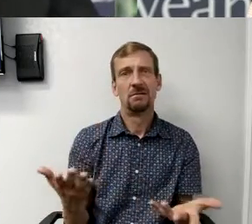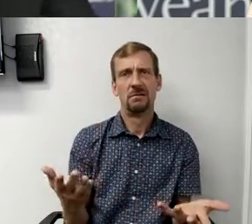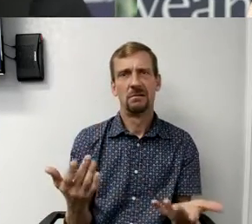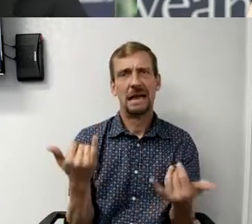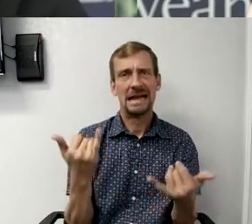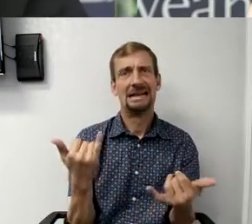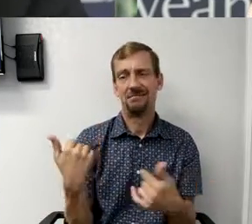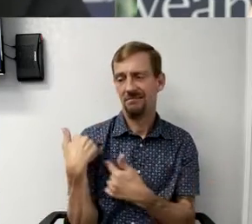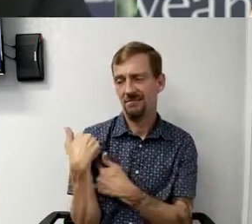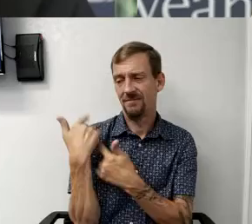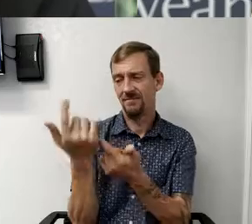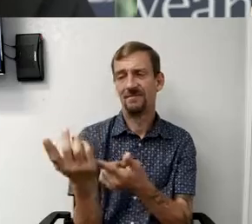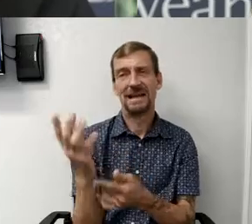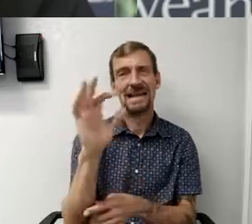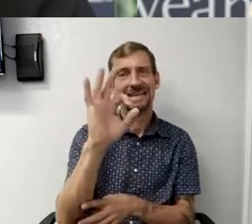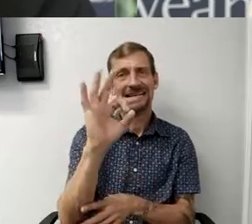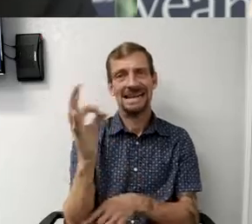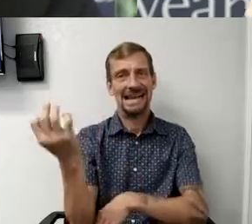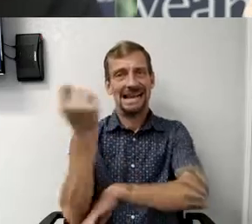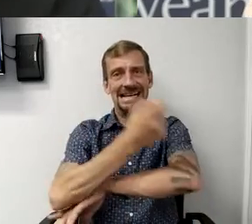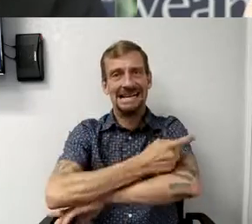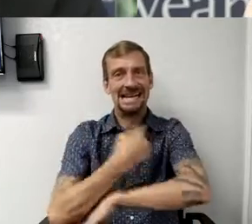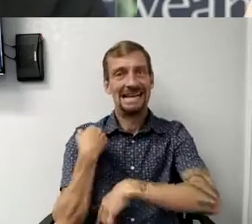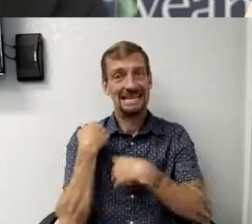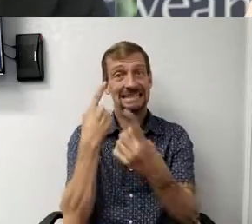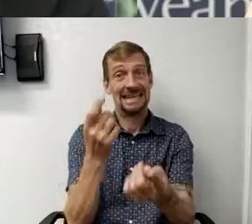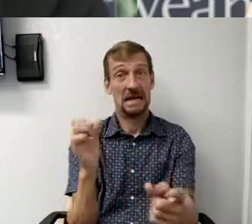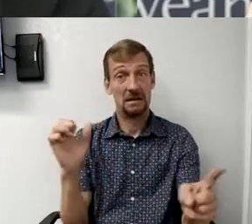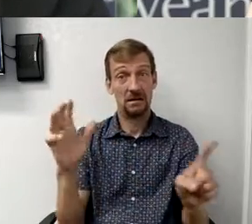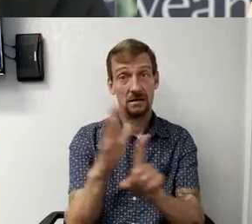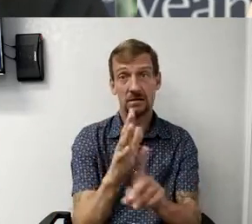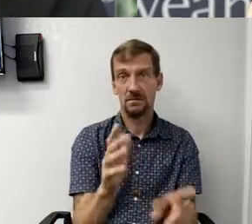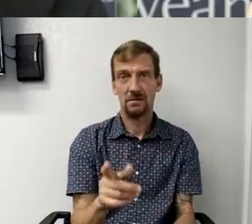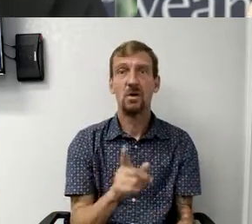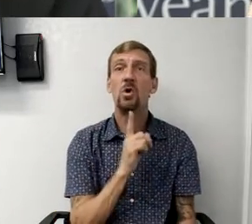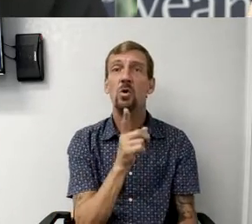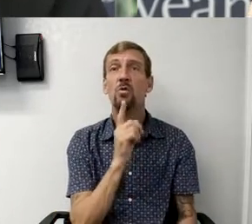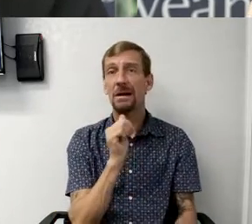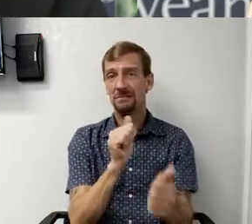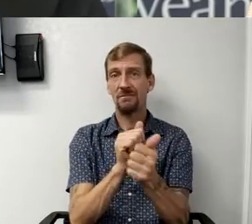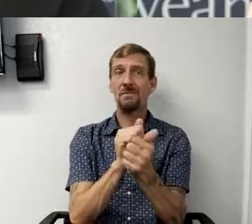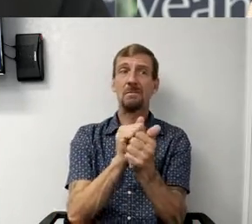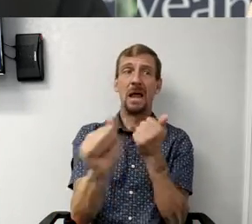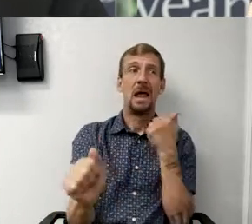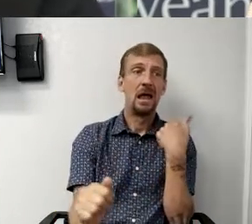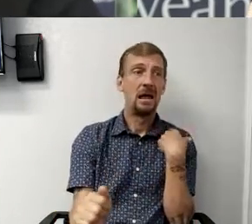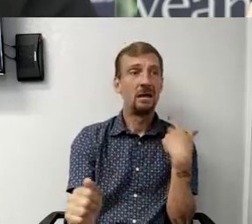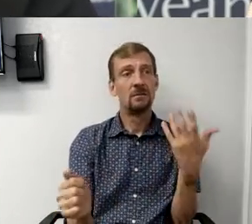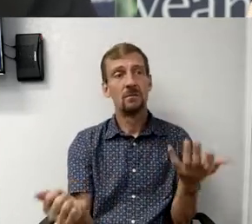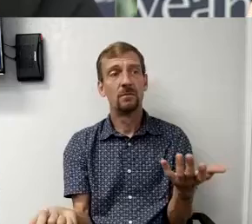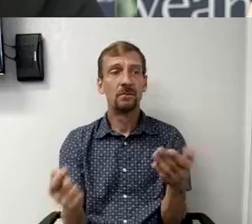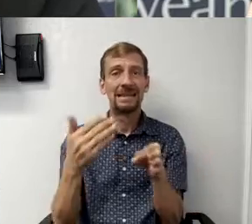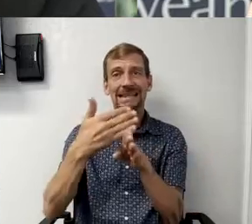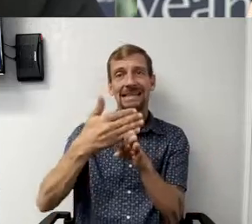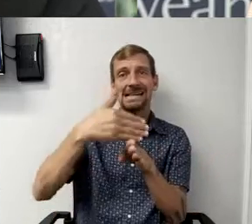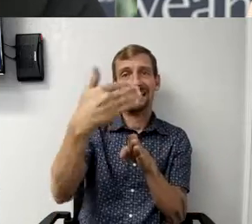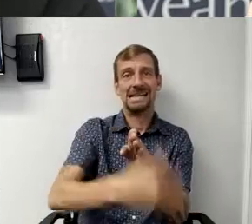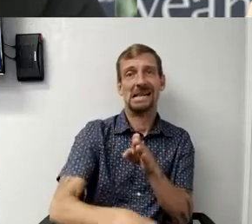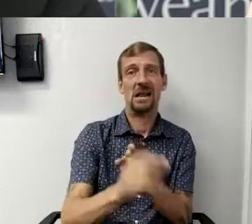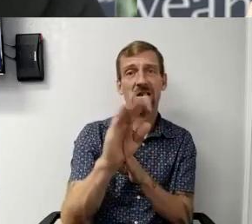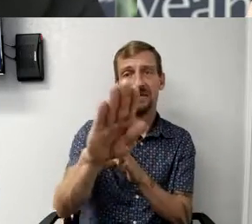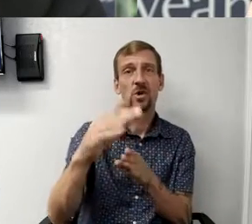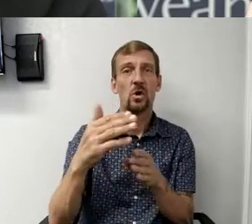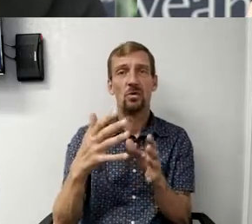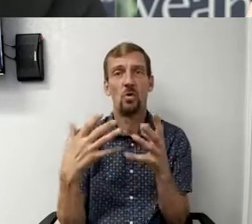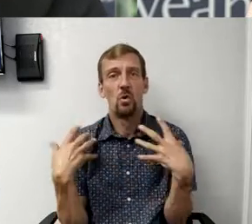been 9 days since the exposure, and it's probably past you're almost to that end of that recovery